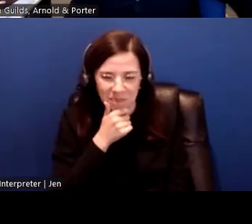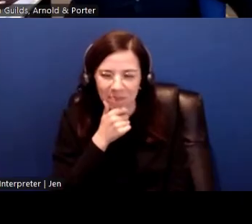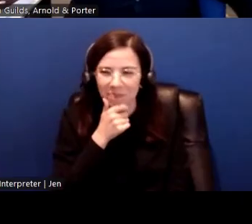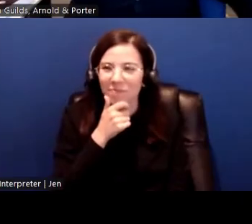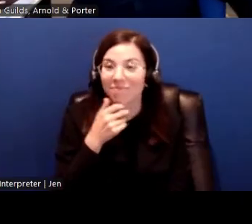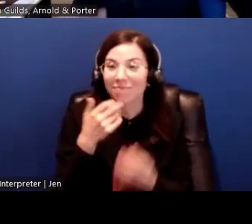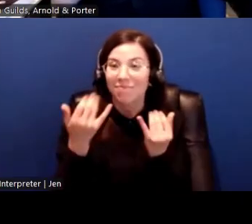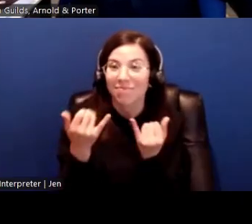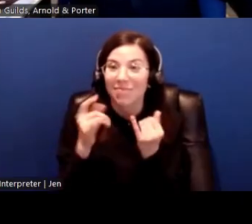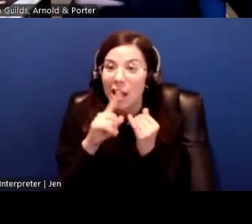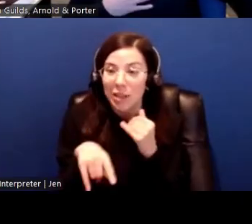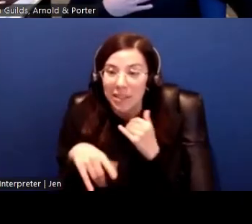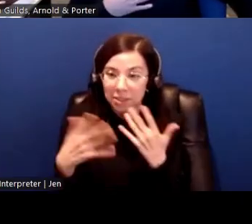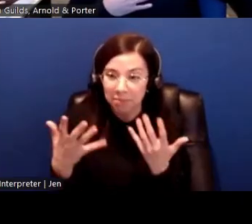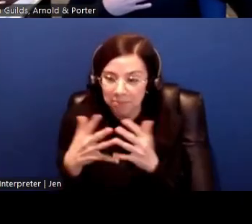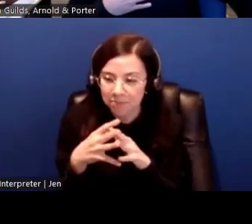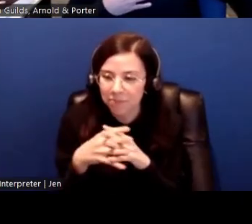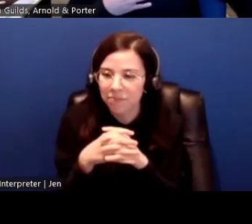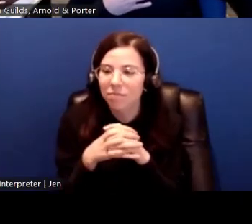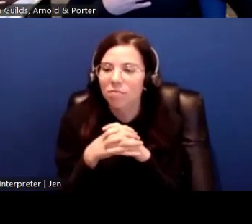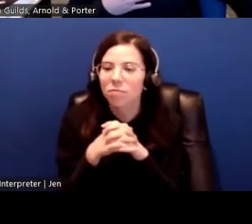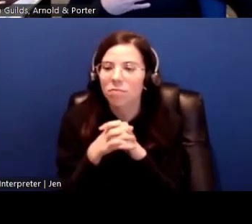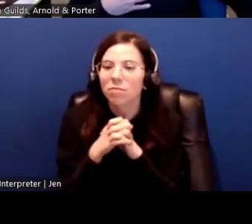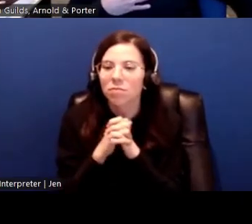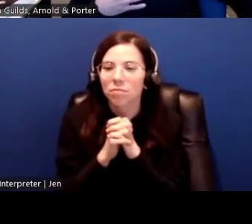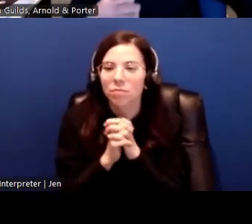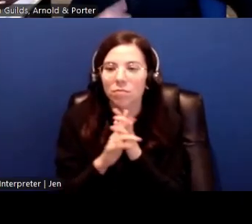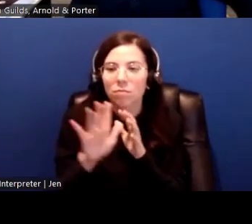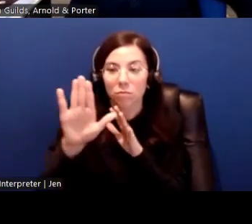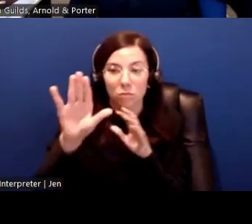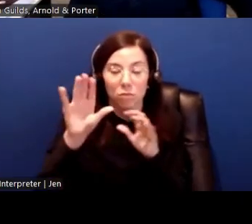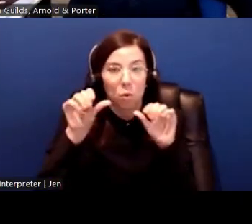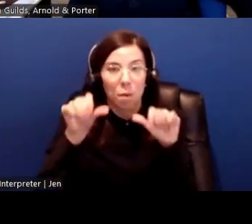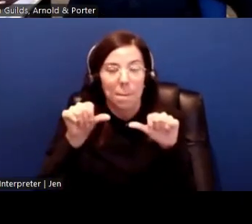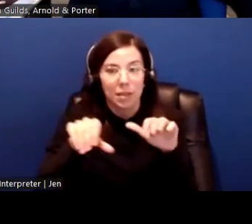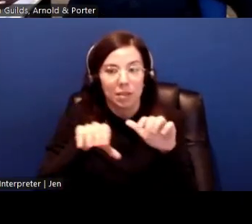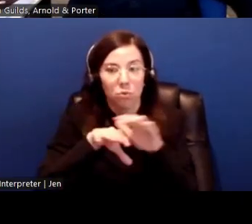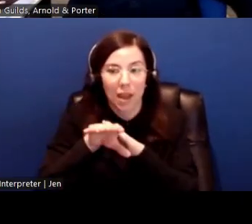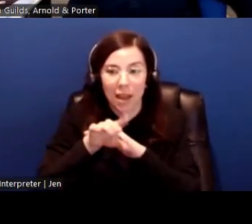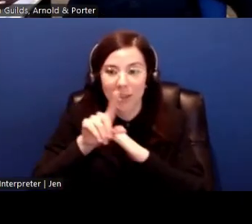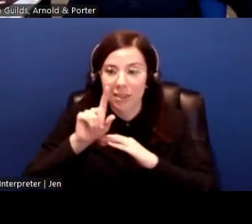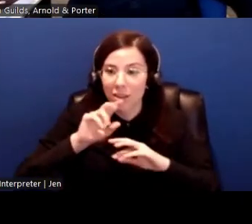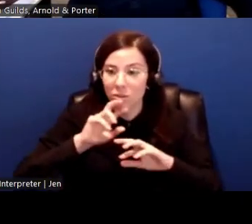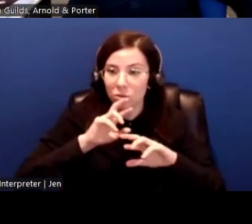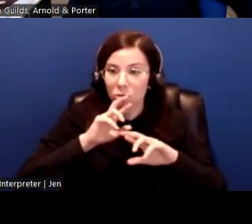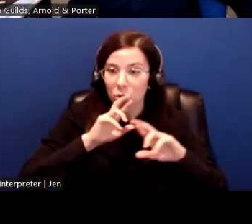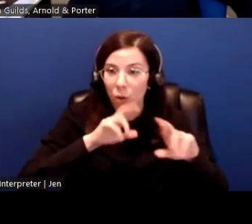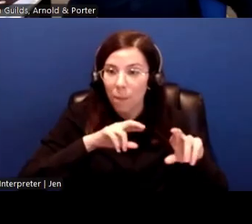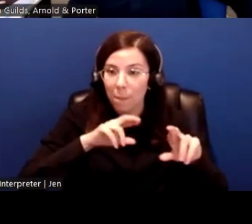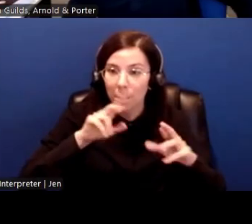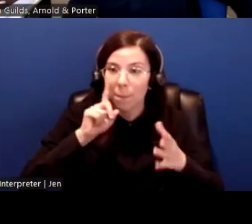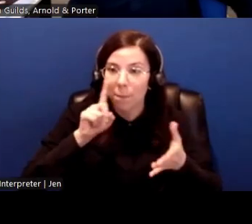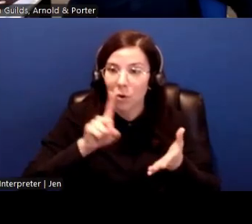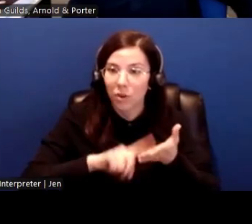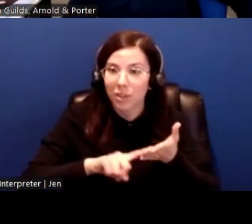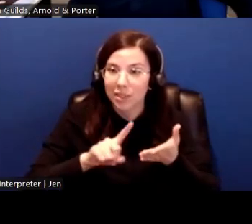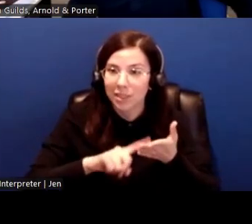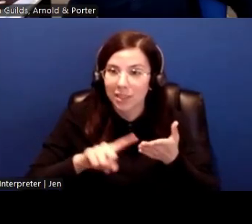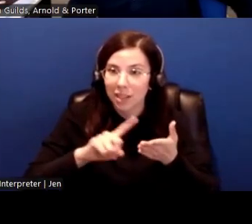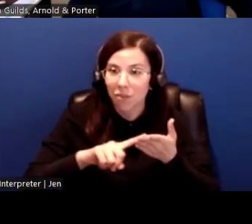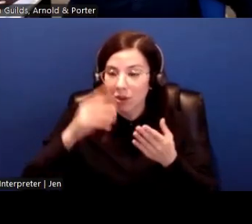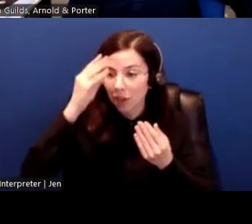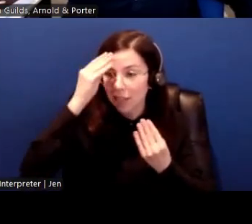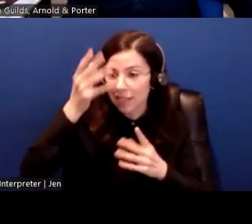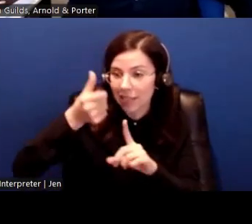the answer. Your ability to access the report of investigation or the investigation materials